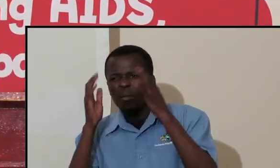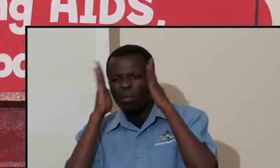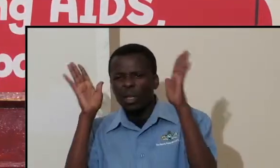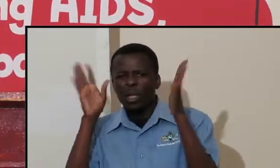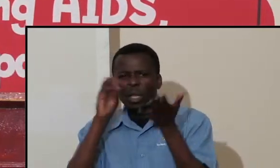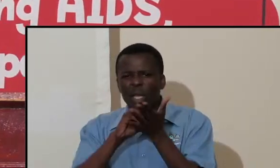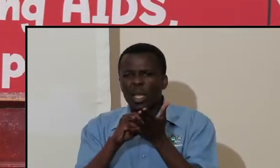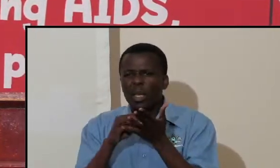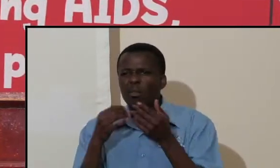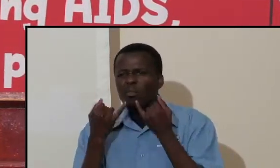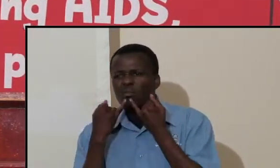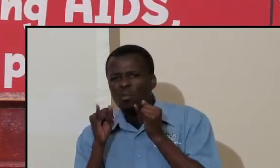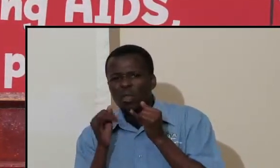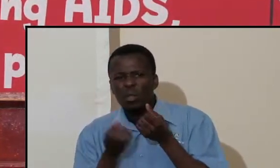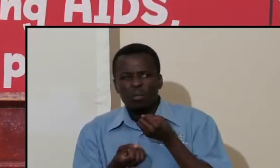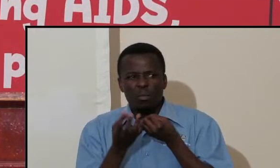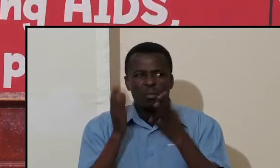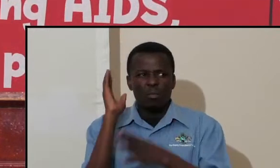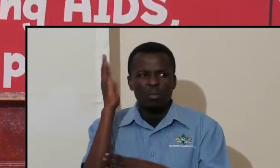applause. Thank you.